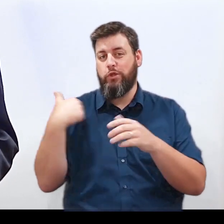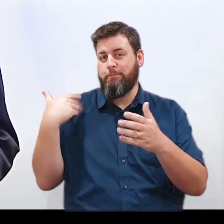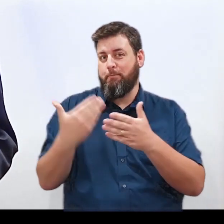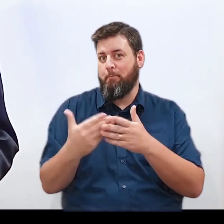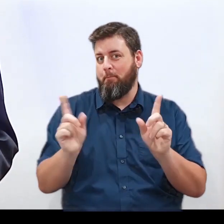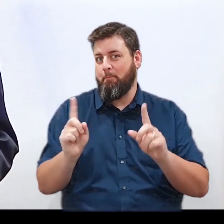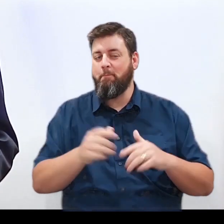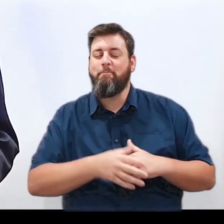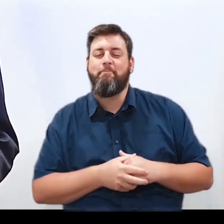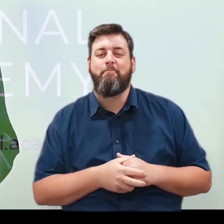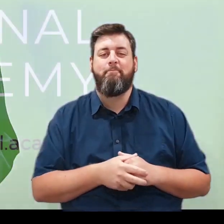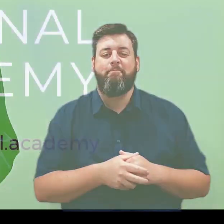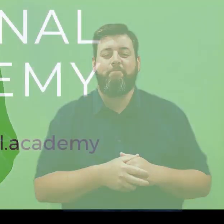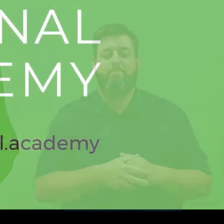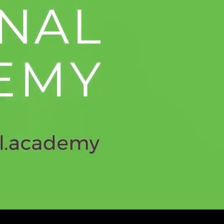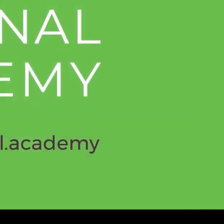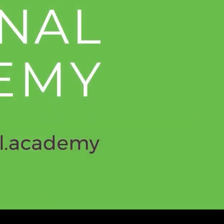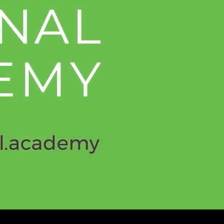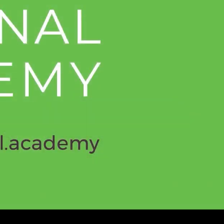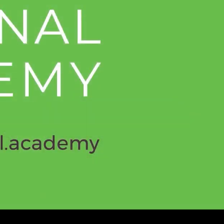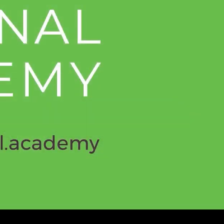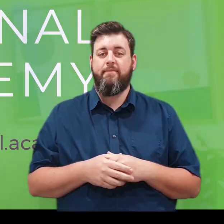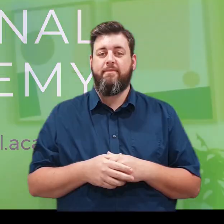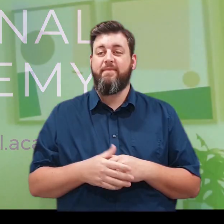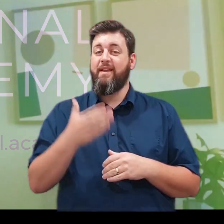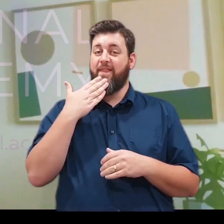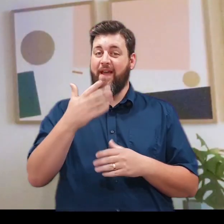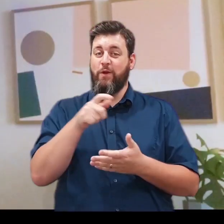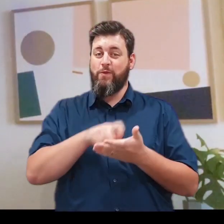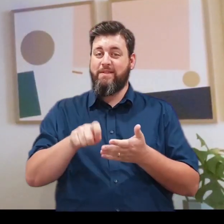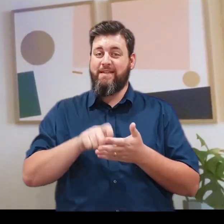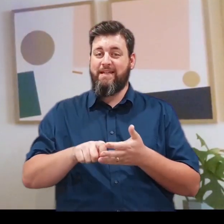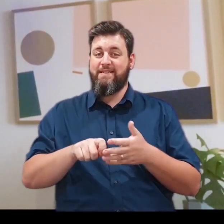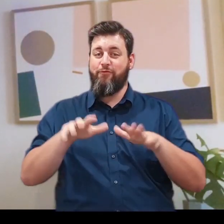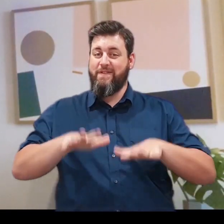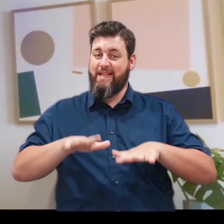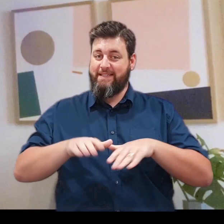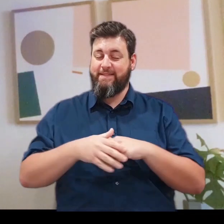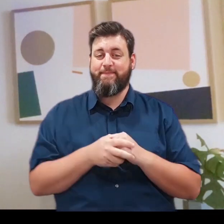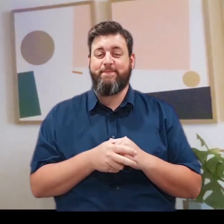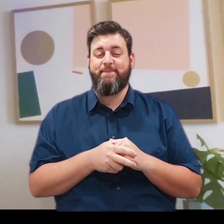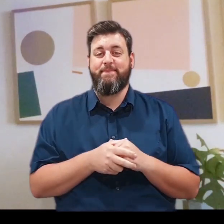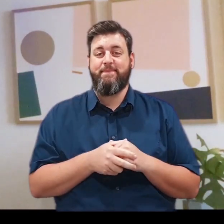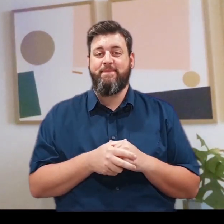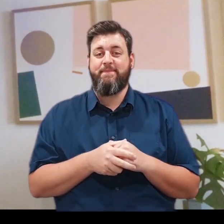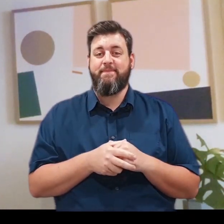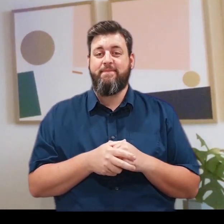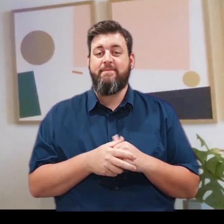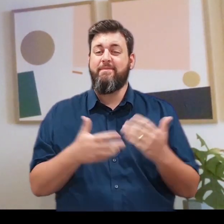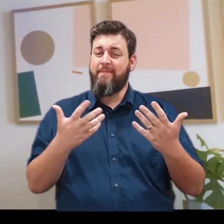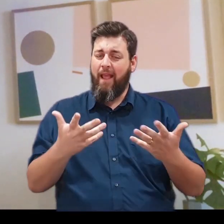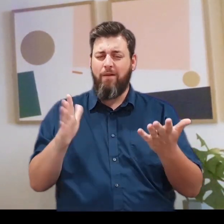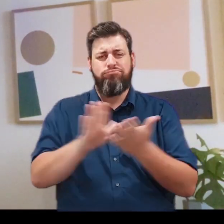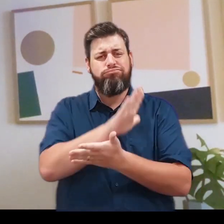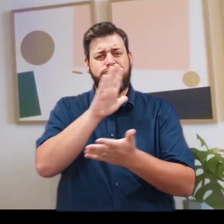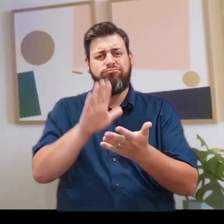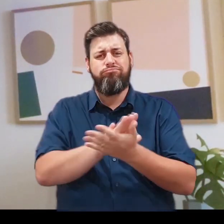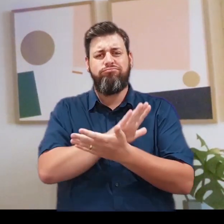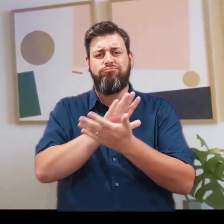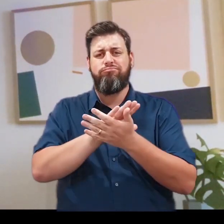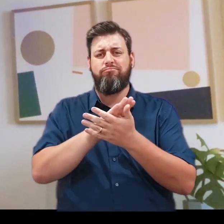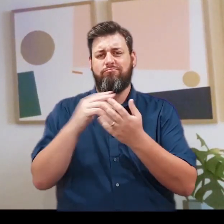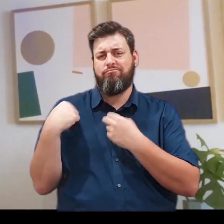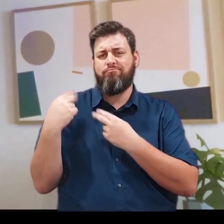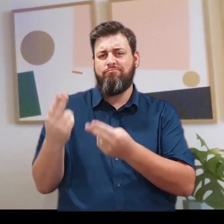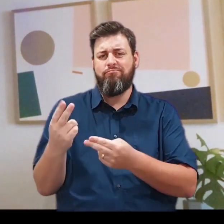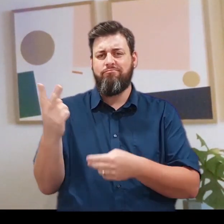to in the past few weeks. Thank you, Secretary of State. I'm now delighted to hand over